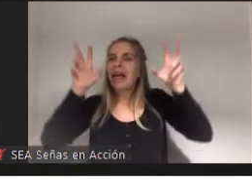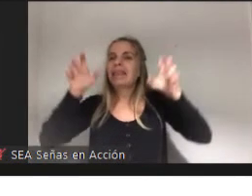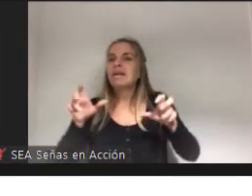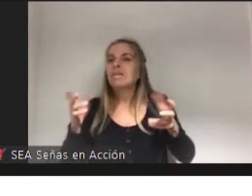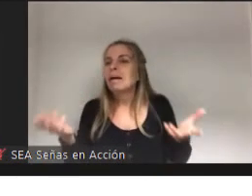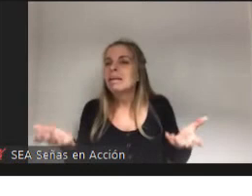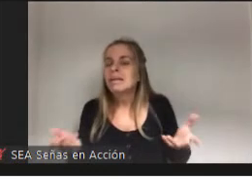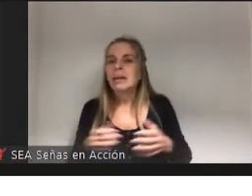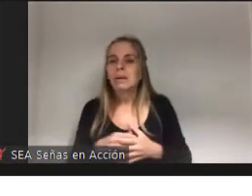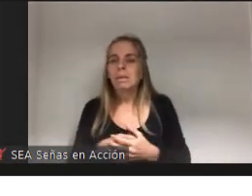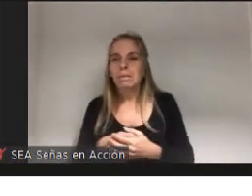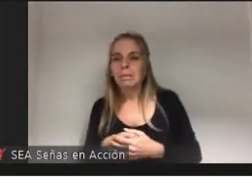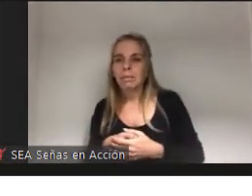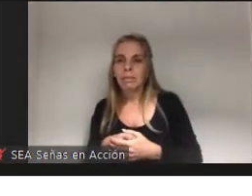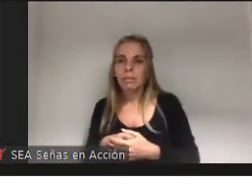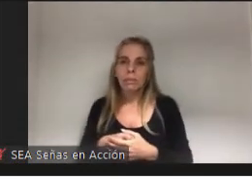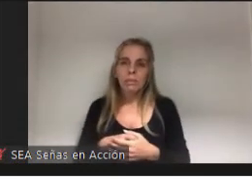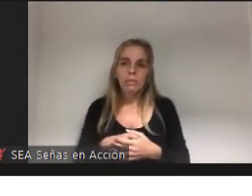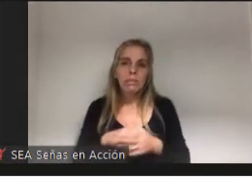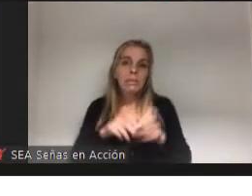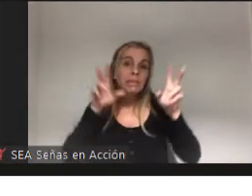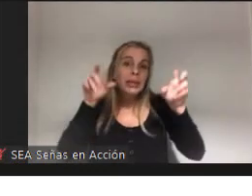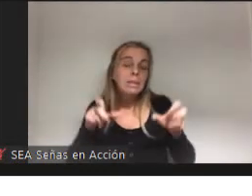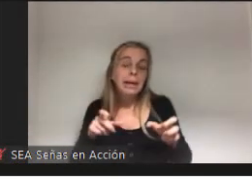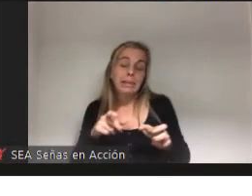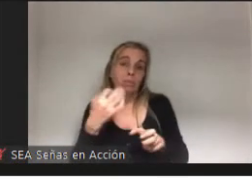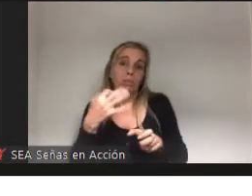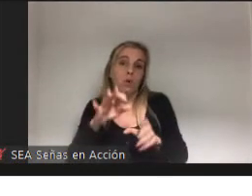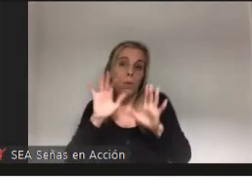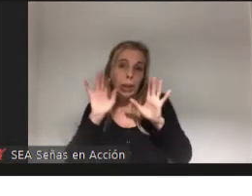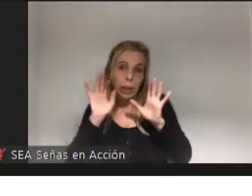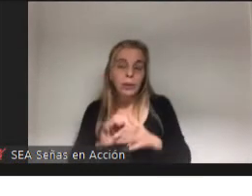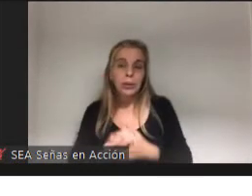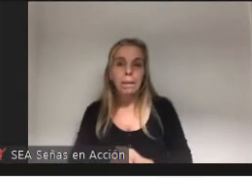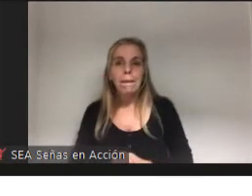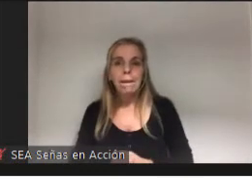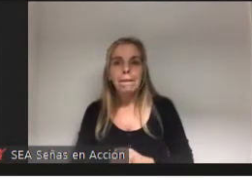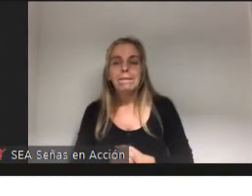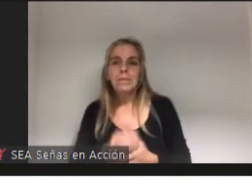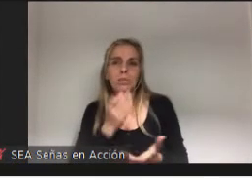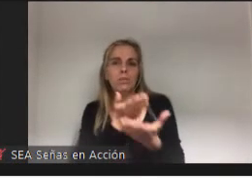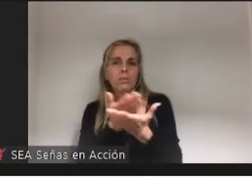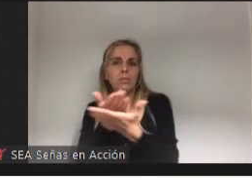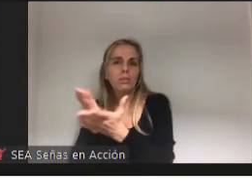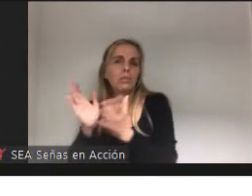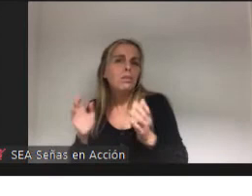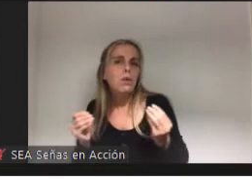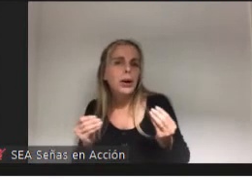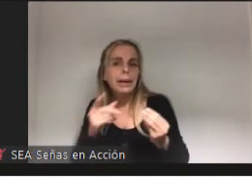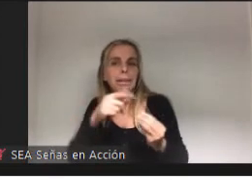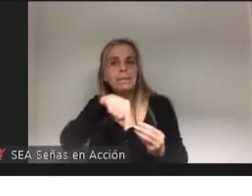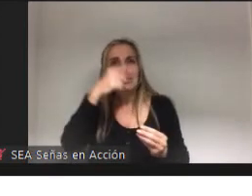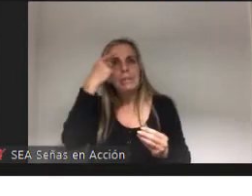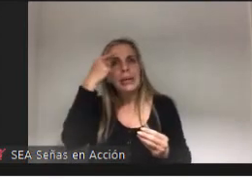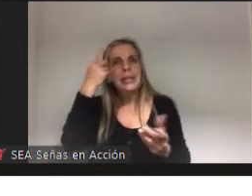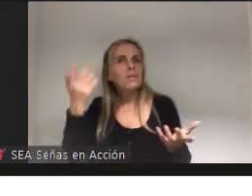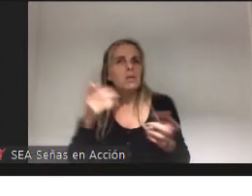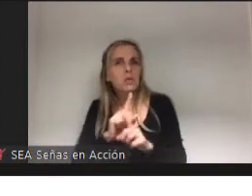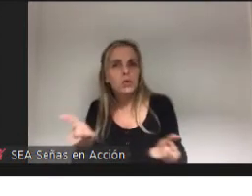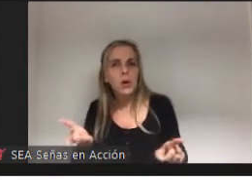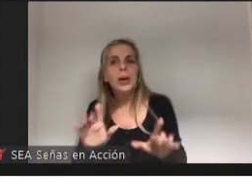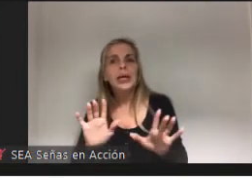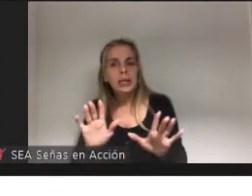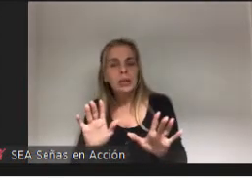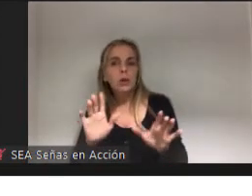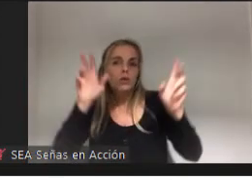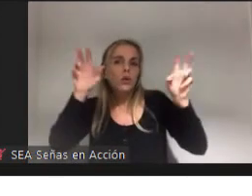thinker because I talk about things that are short of utopic, but if we do talk about them, it is because we don't